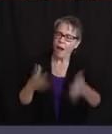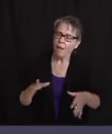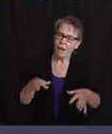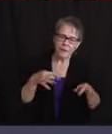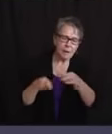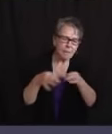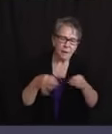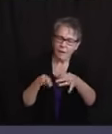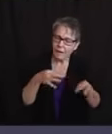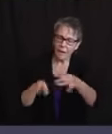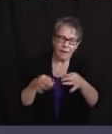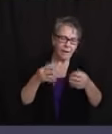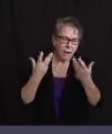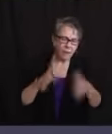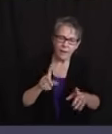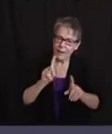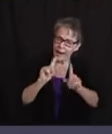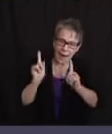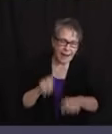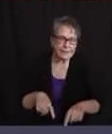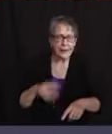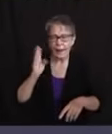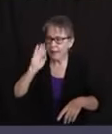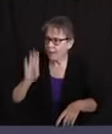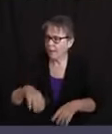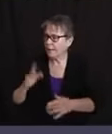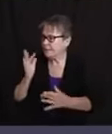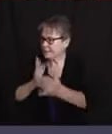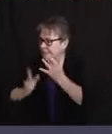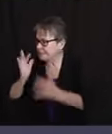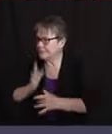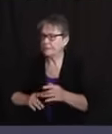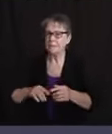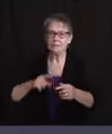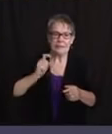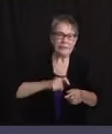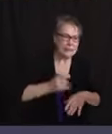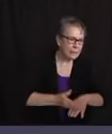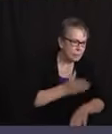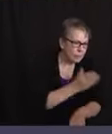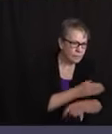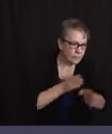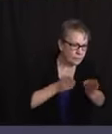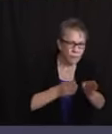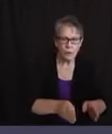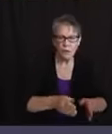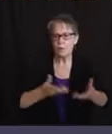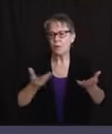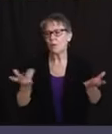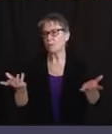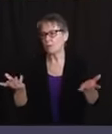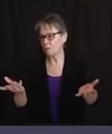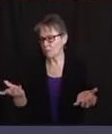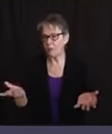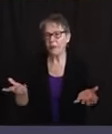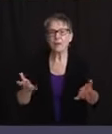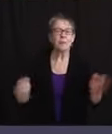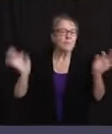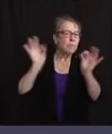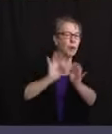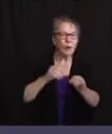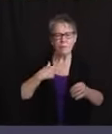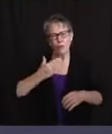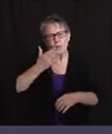live it every single day. We need a state a year from now, 5 years from now, 10 years from now. And what we have done